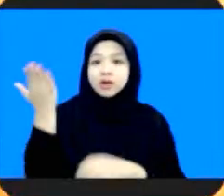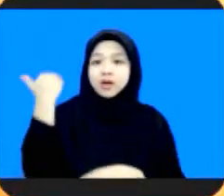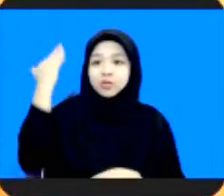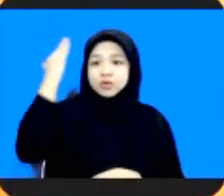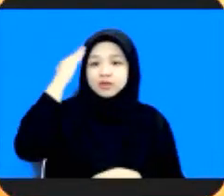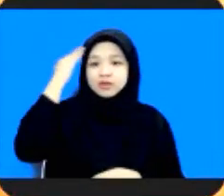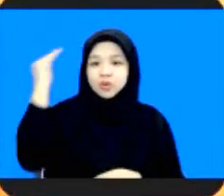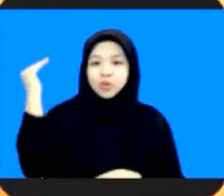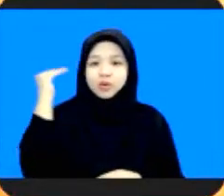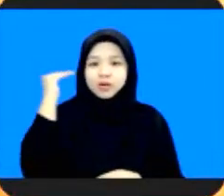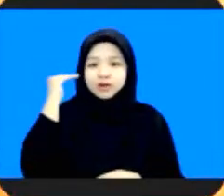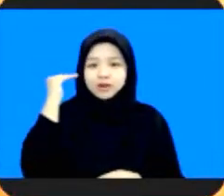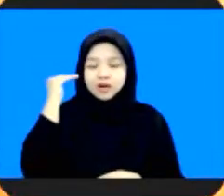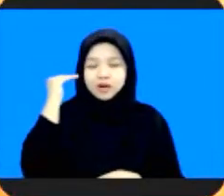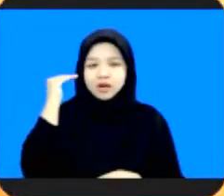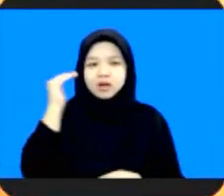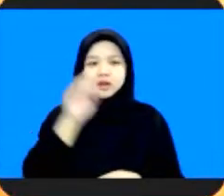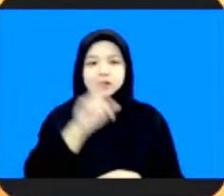one